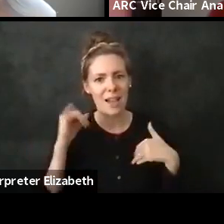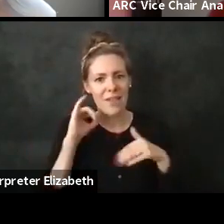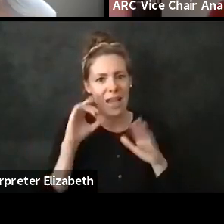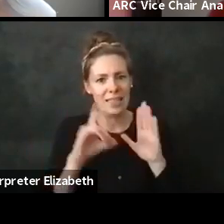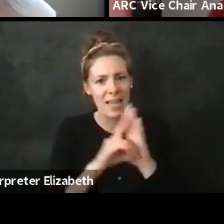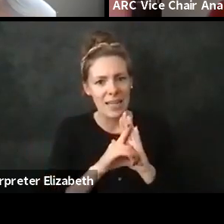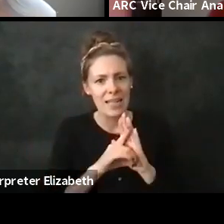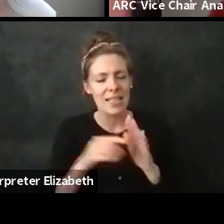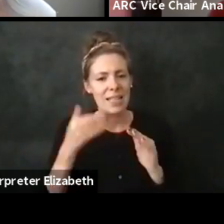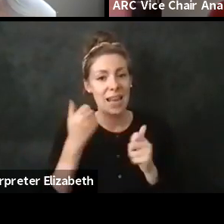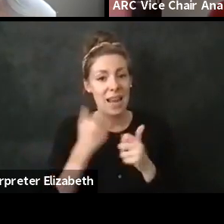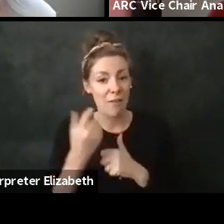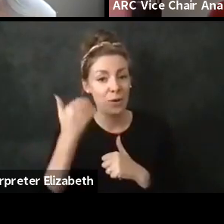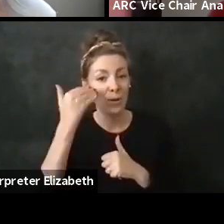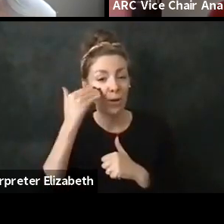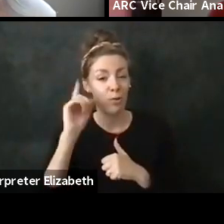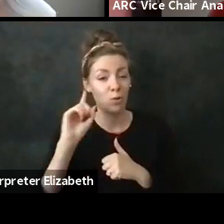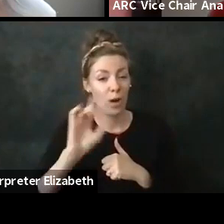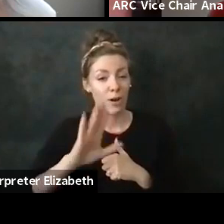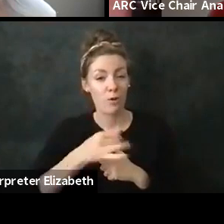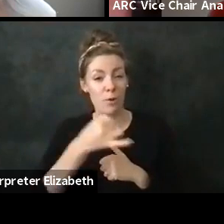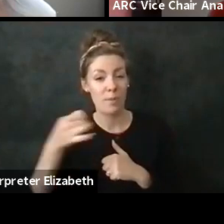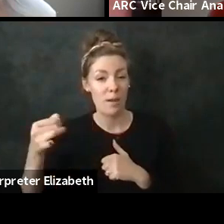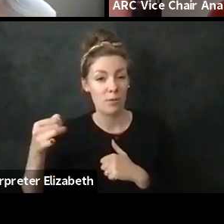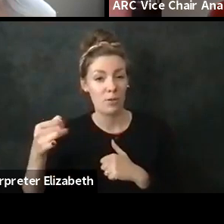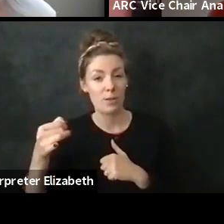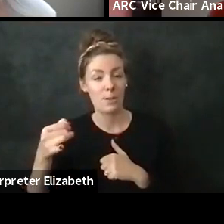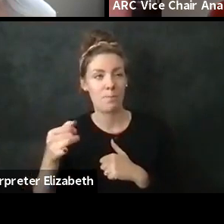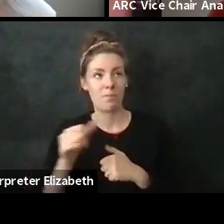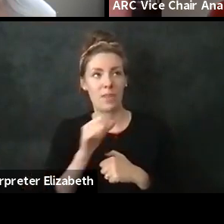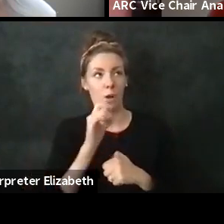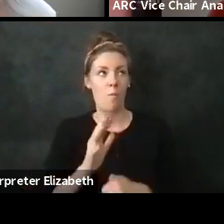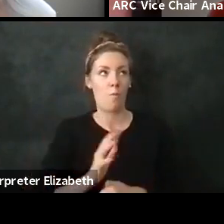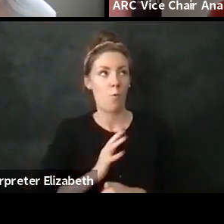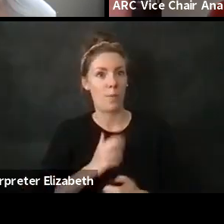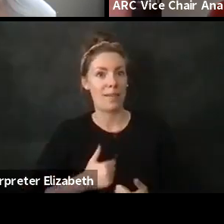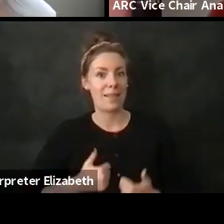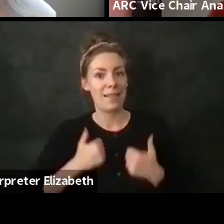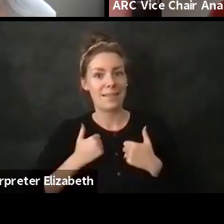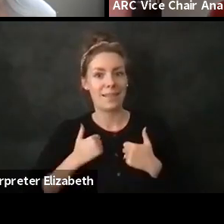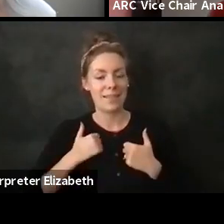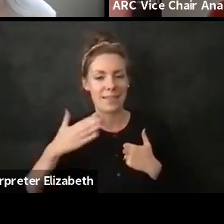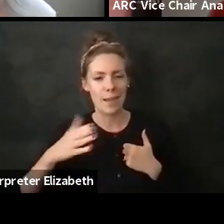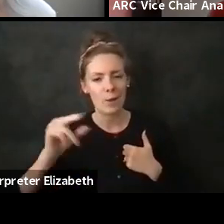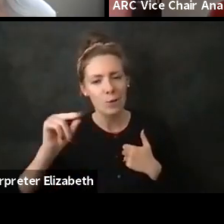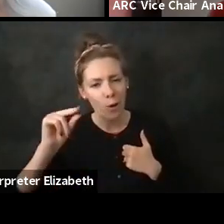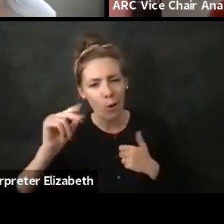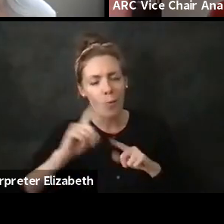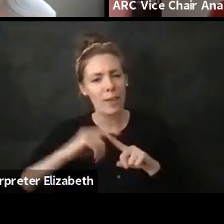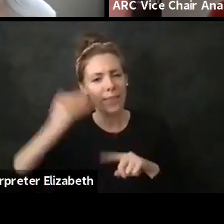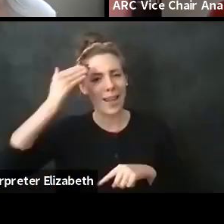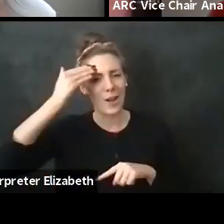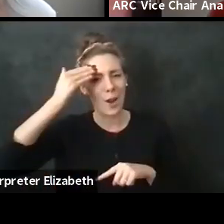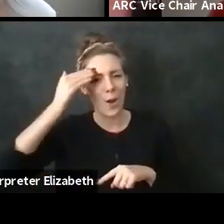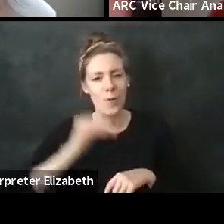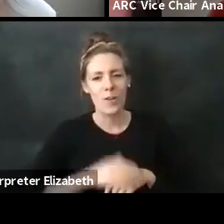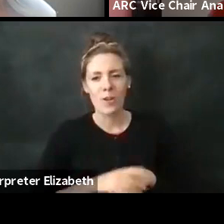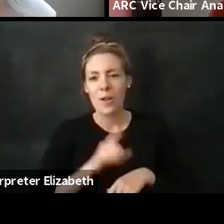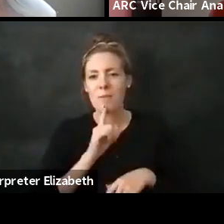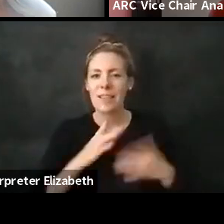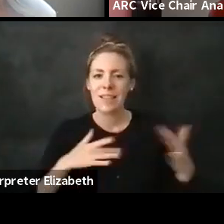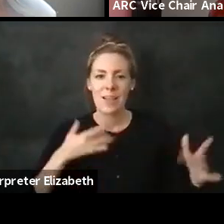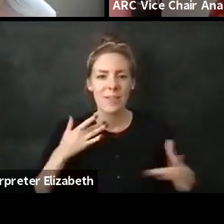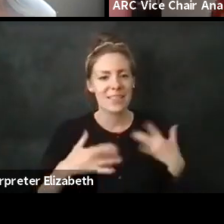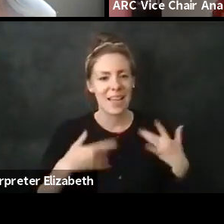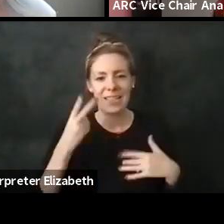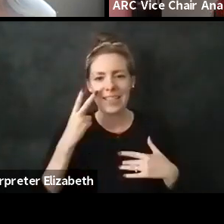does know where those boundaries are, even though they don't formally exist, you know, on a street line or, you know, something like that. So I can't wait to see the work